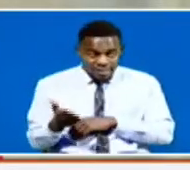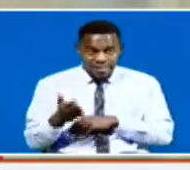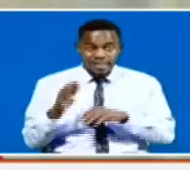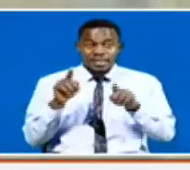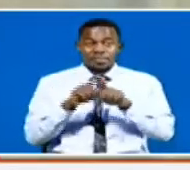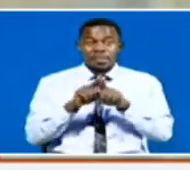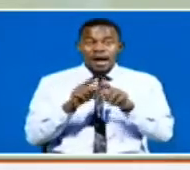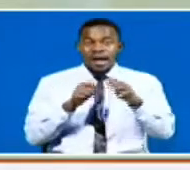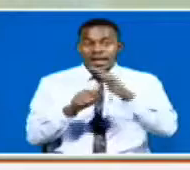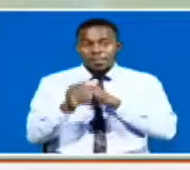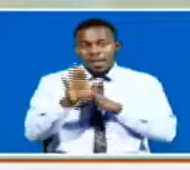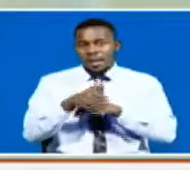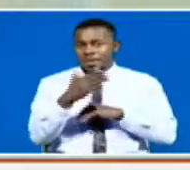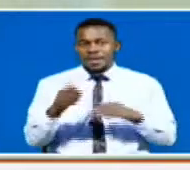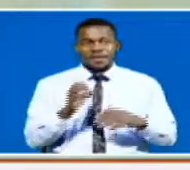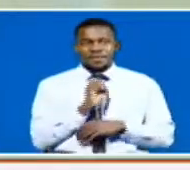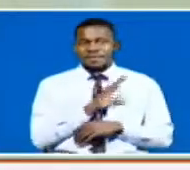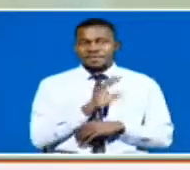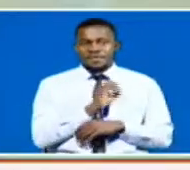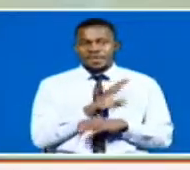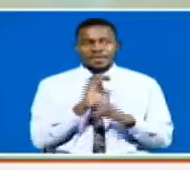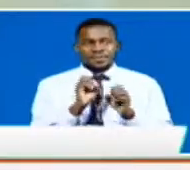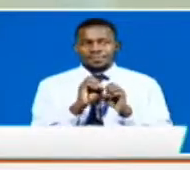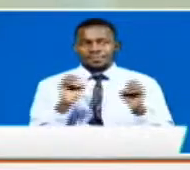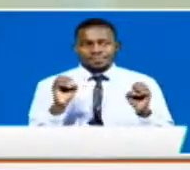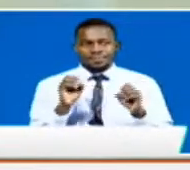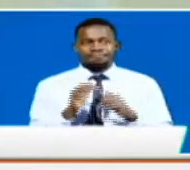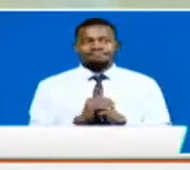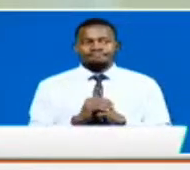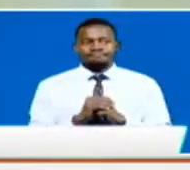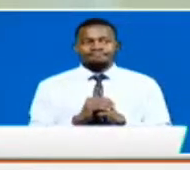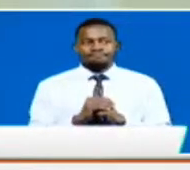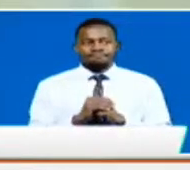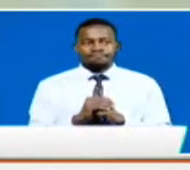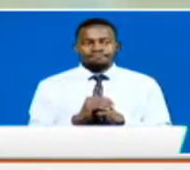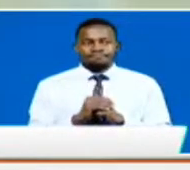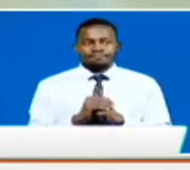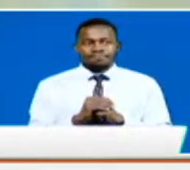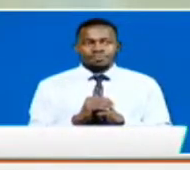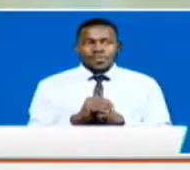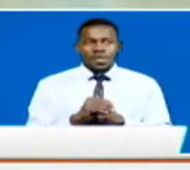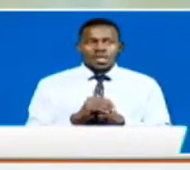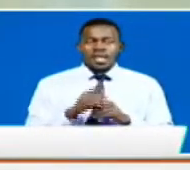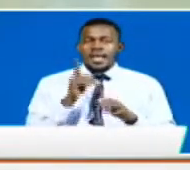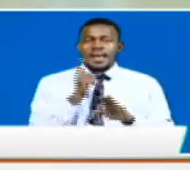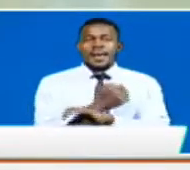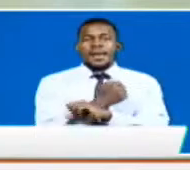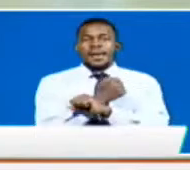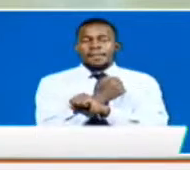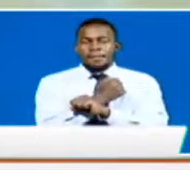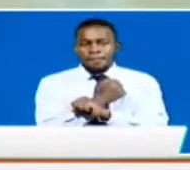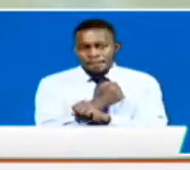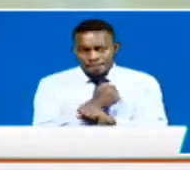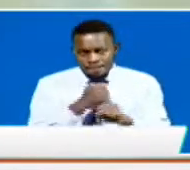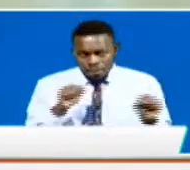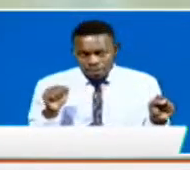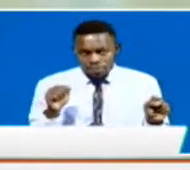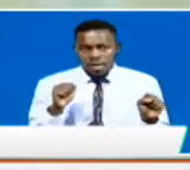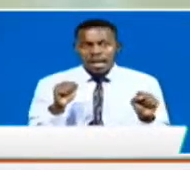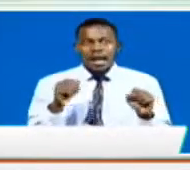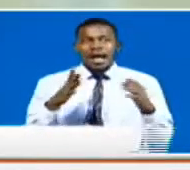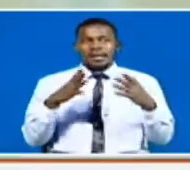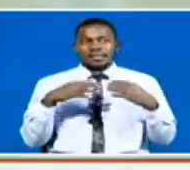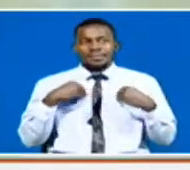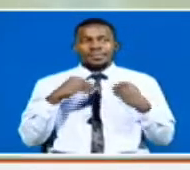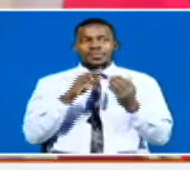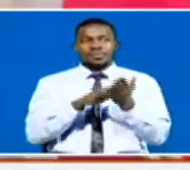to be intimidated. That Jubilee now has been recognized as a parliamentary party, and we want to really thank the wise